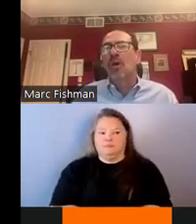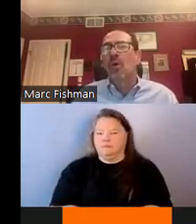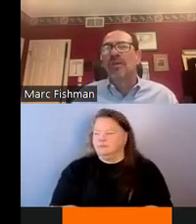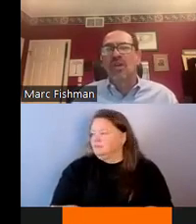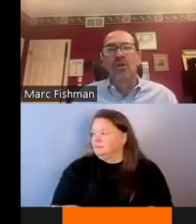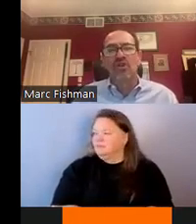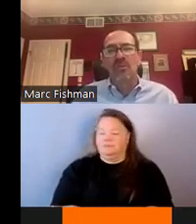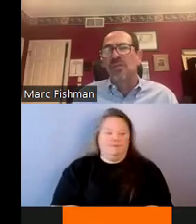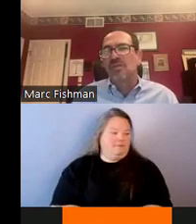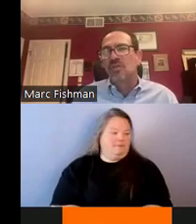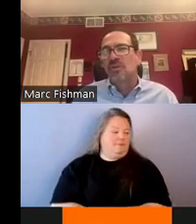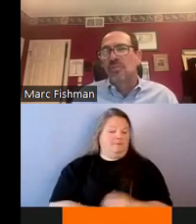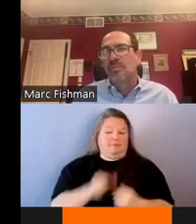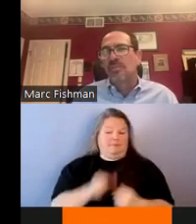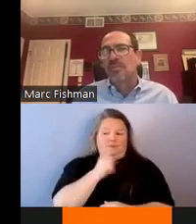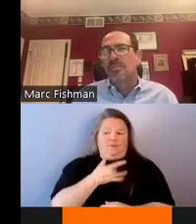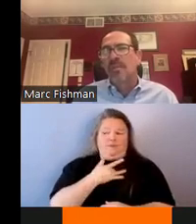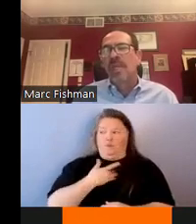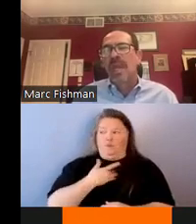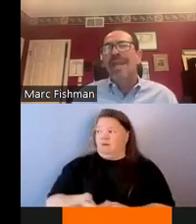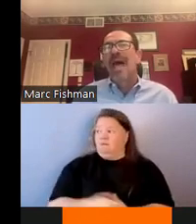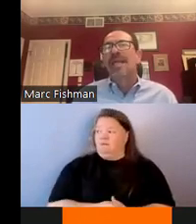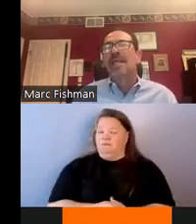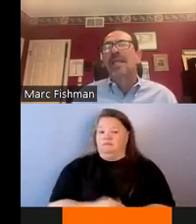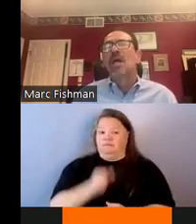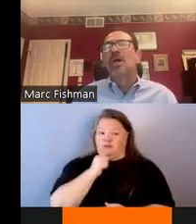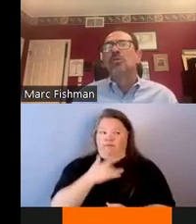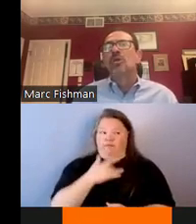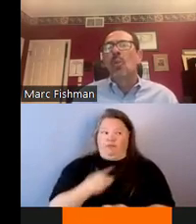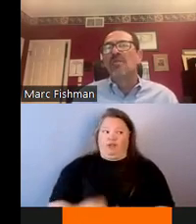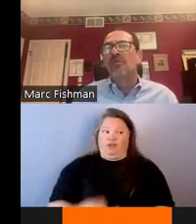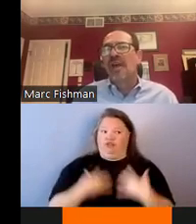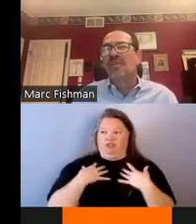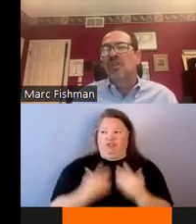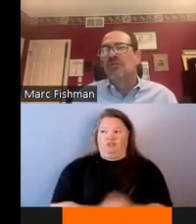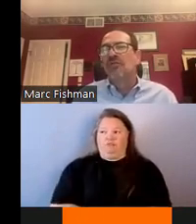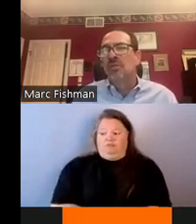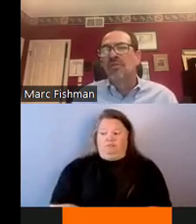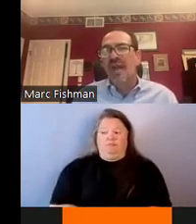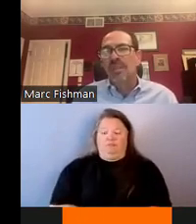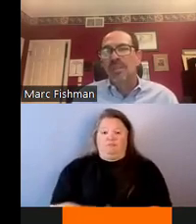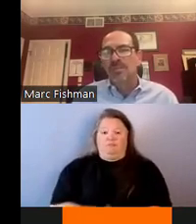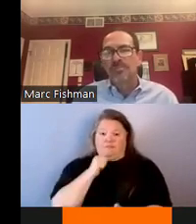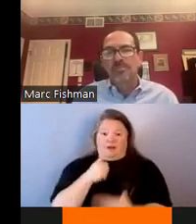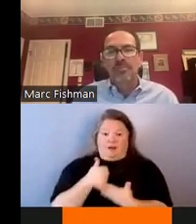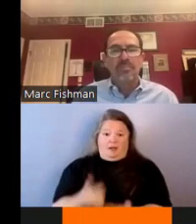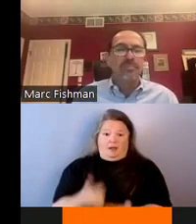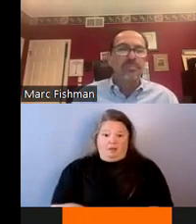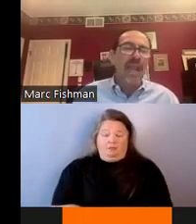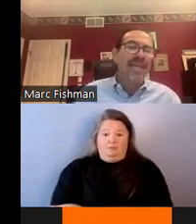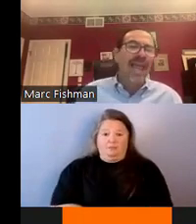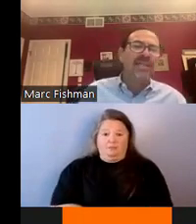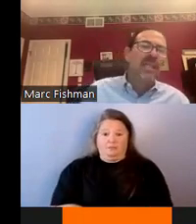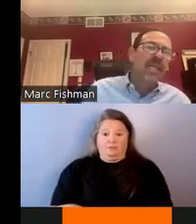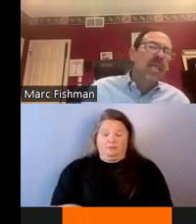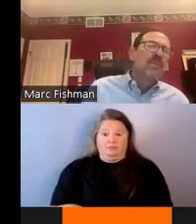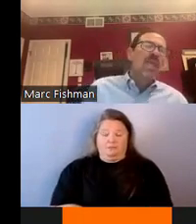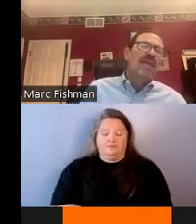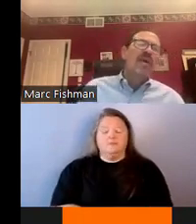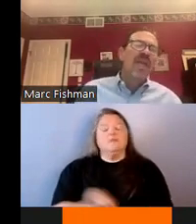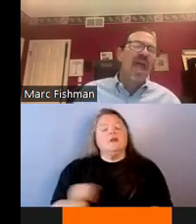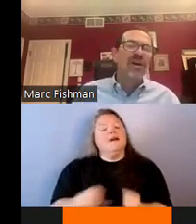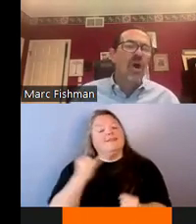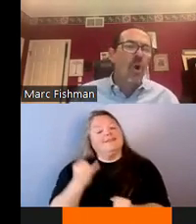very welcoming or encouraging message. Not likely to win friends and influence families. And